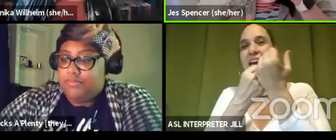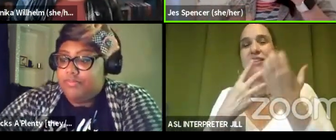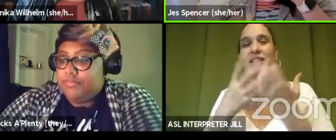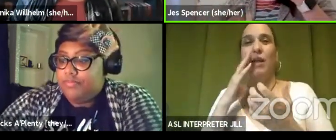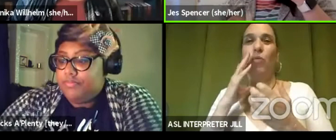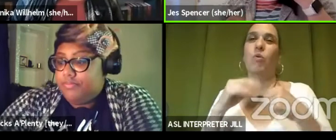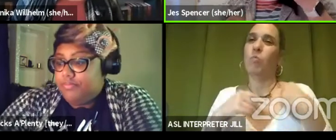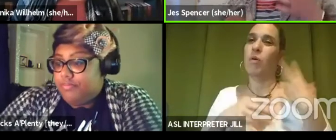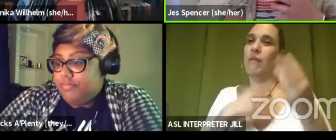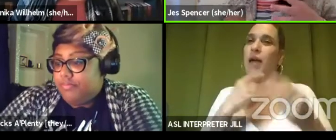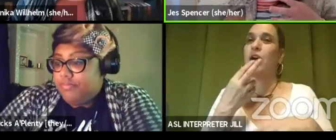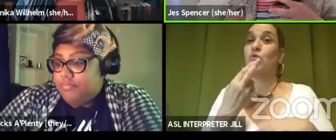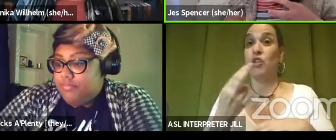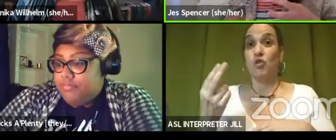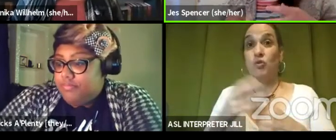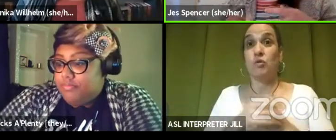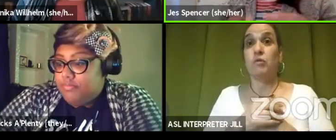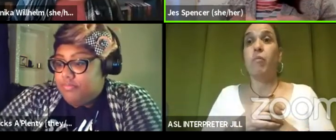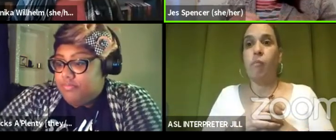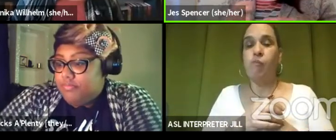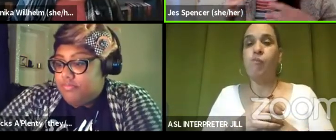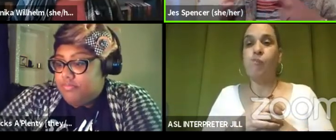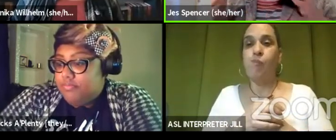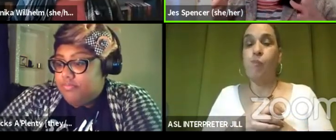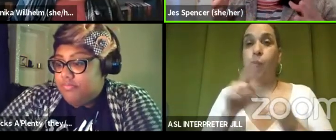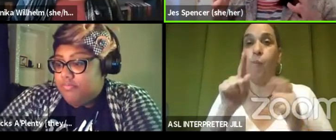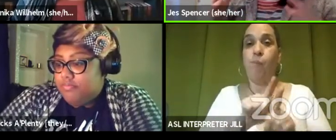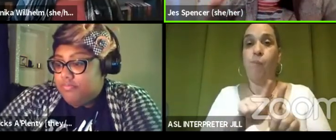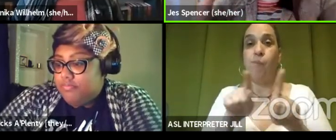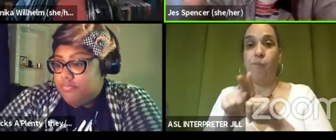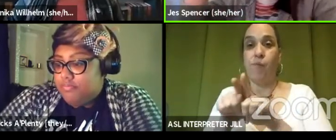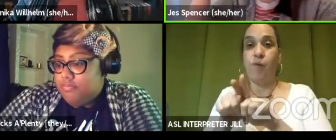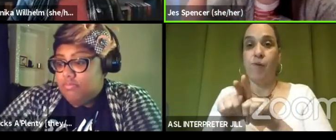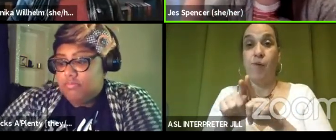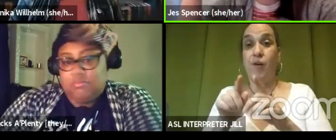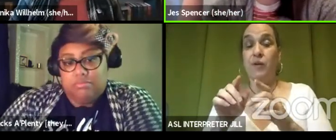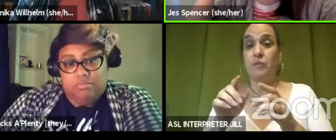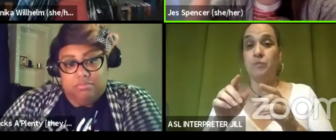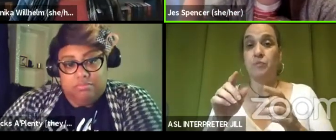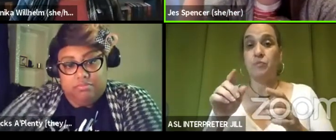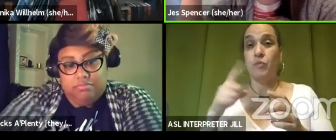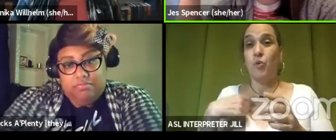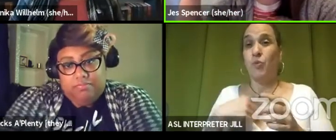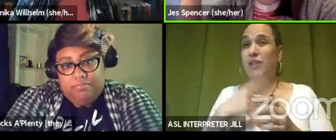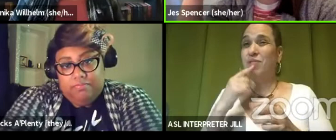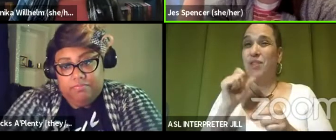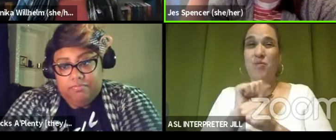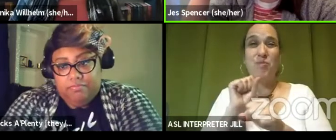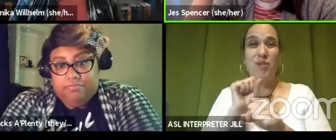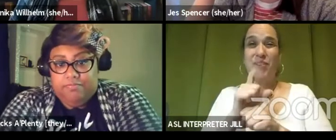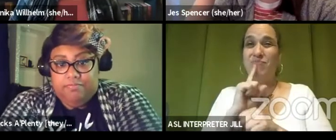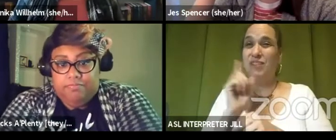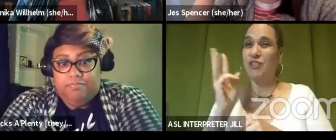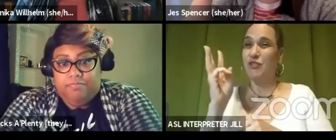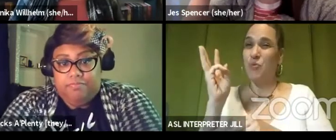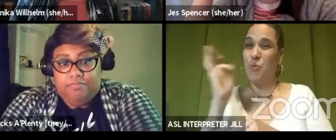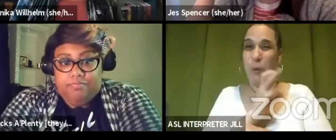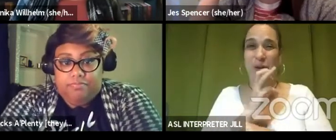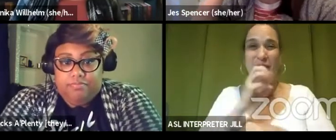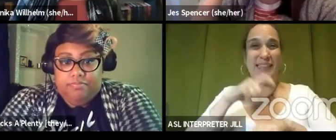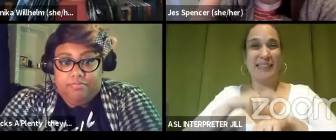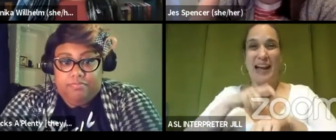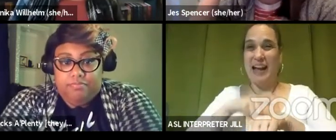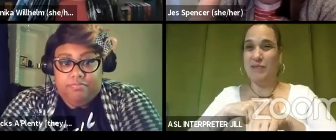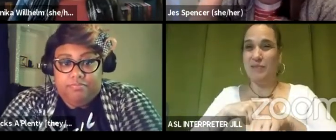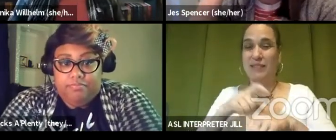to me. But then also like those, we work at the weirdest times, y'all. Yeah. And how can